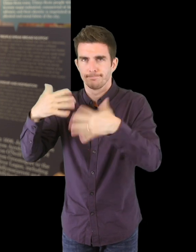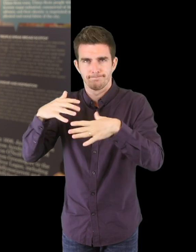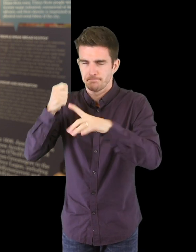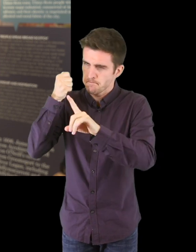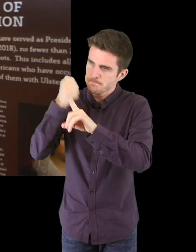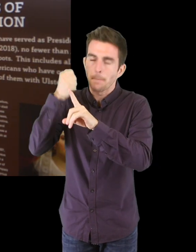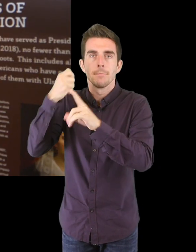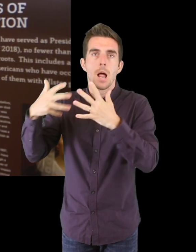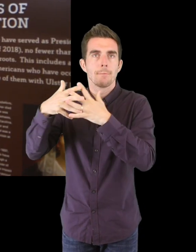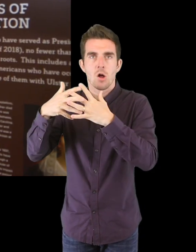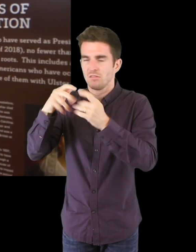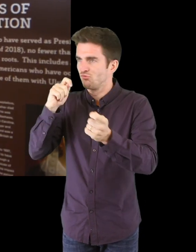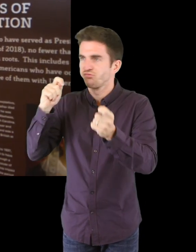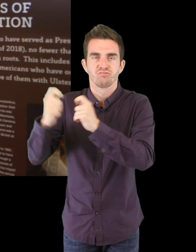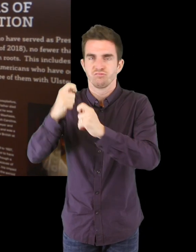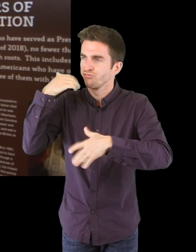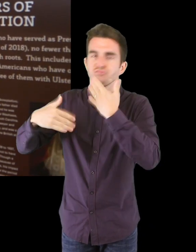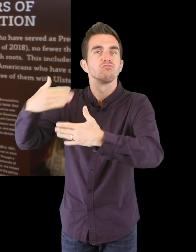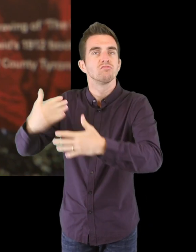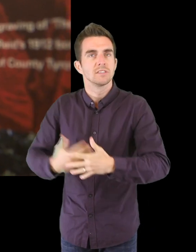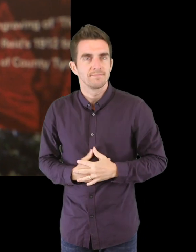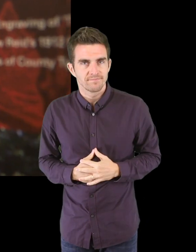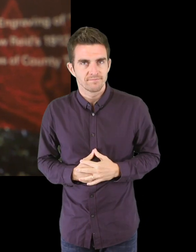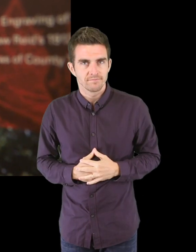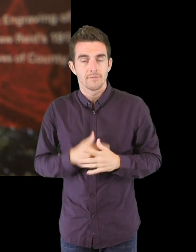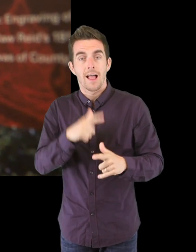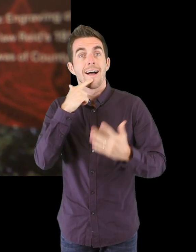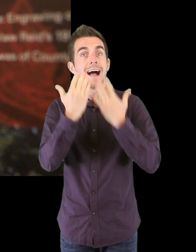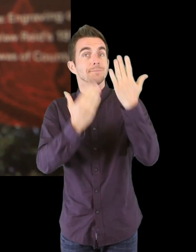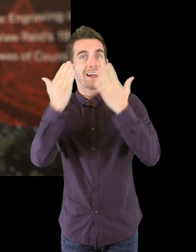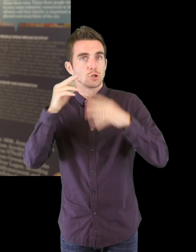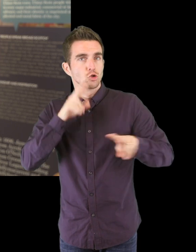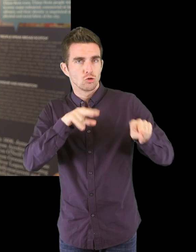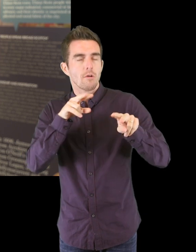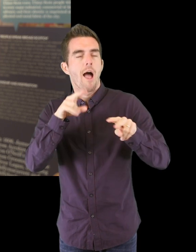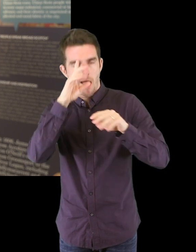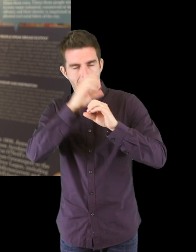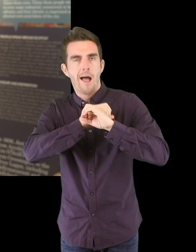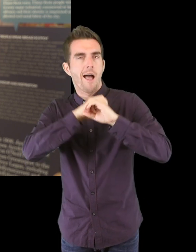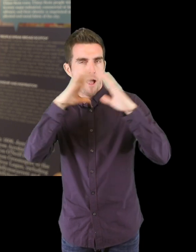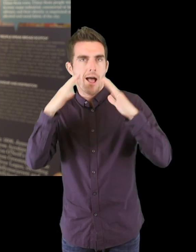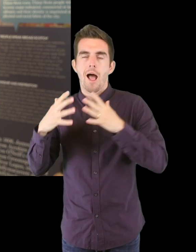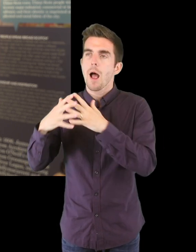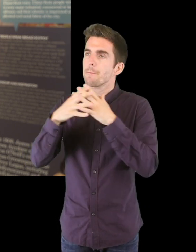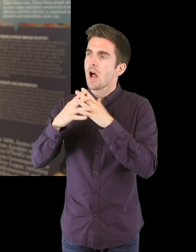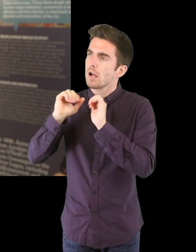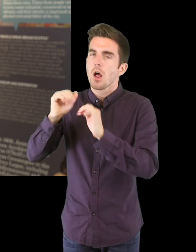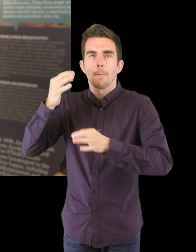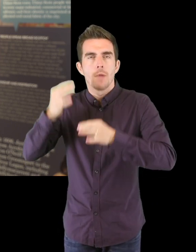taking America in a new direction. The gallery highlights those who have helped to shape America's politics and